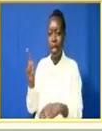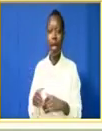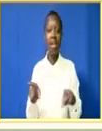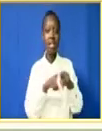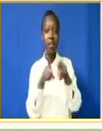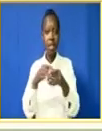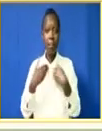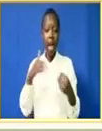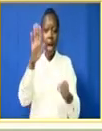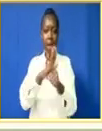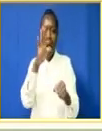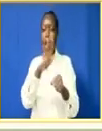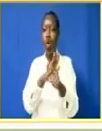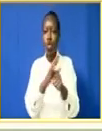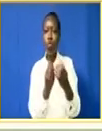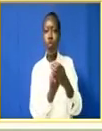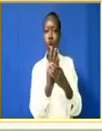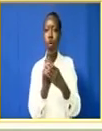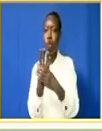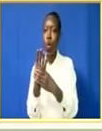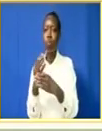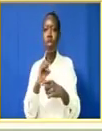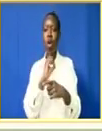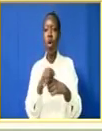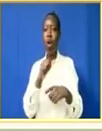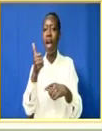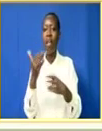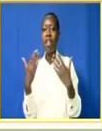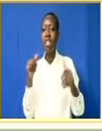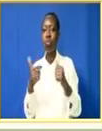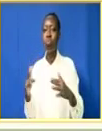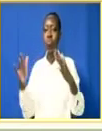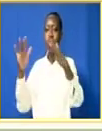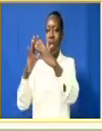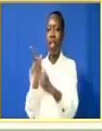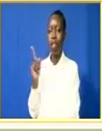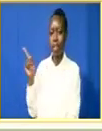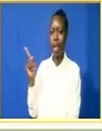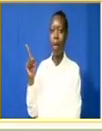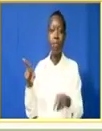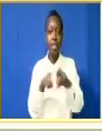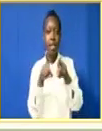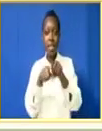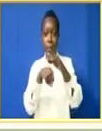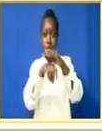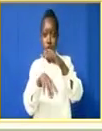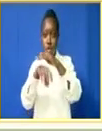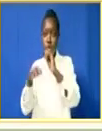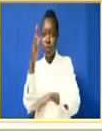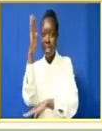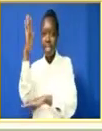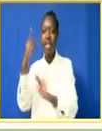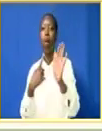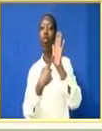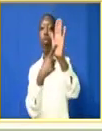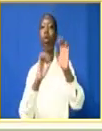of... crops. The remains that have been deposited in this area here. And roots of the tree have been exposed. Oh, yeah, they